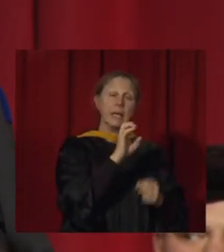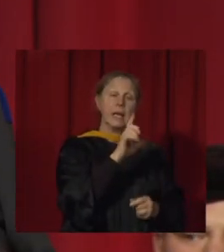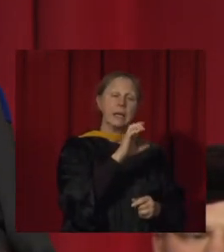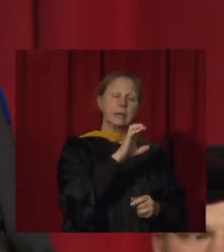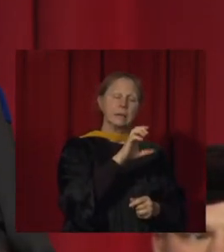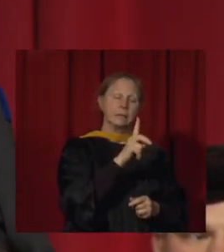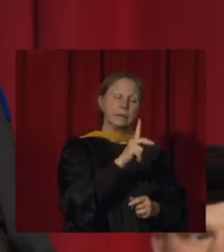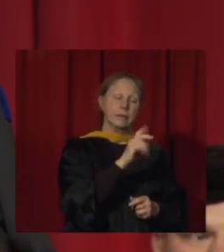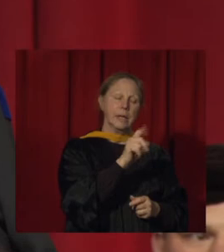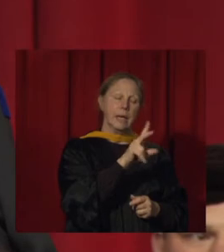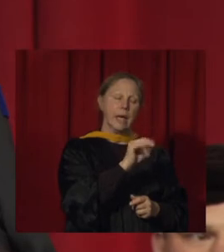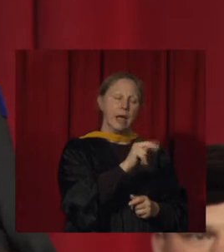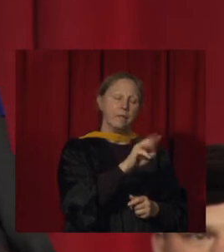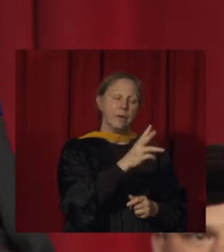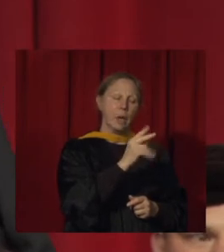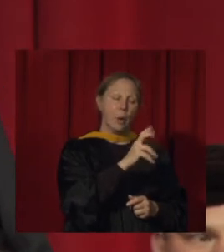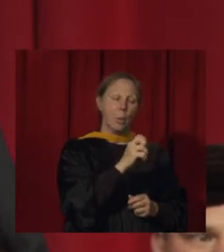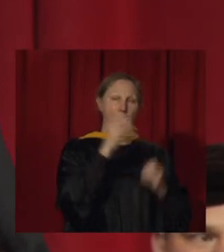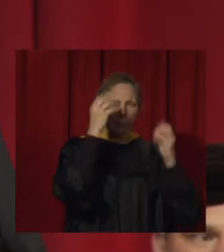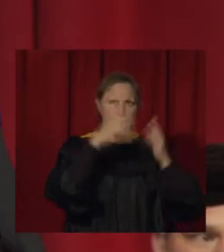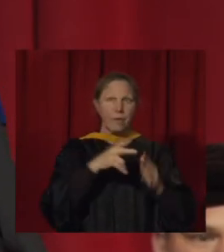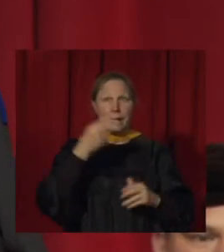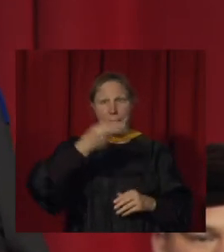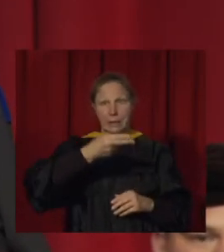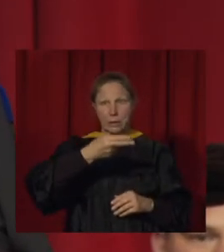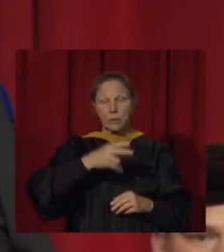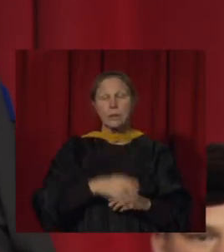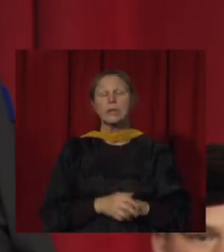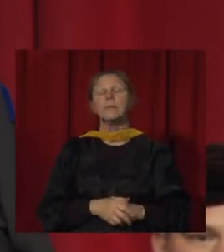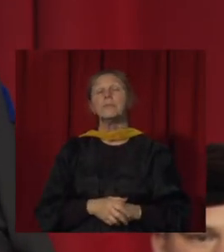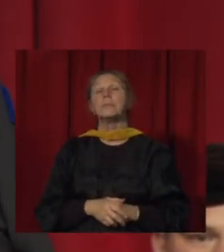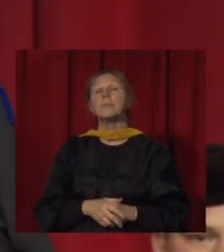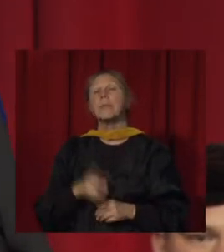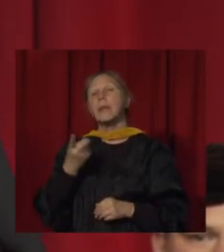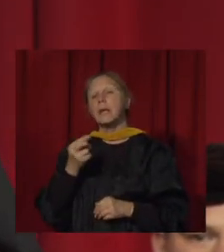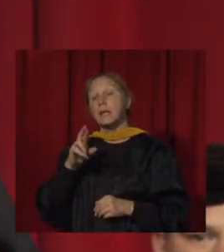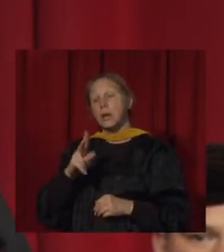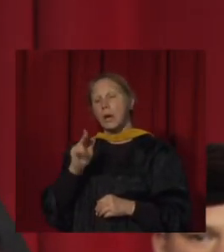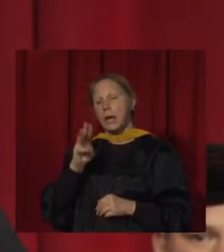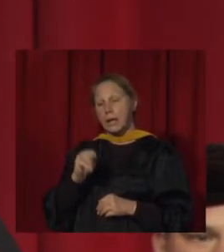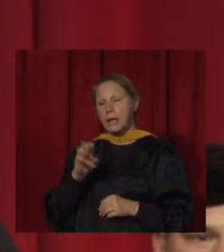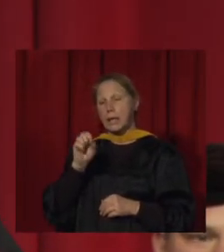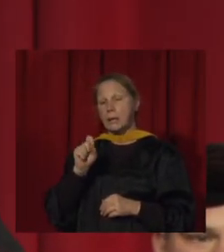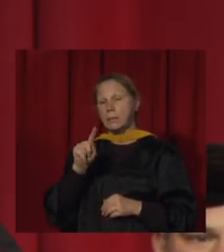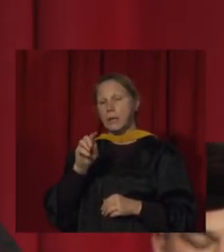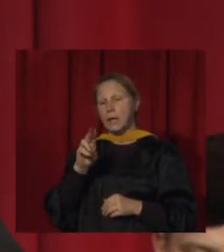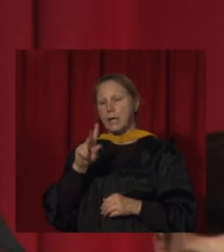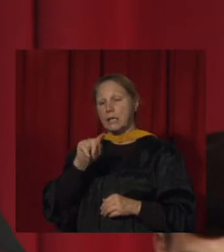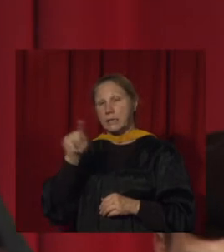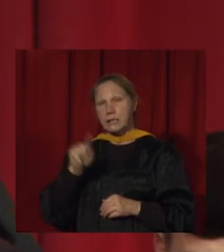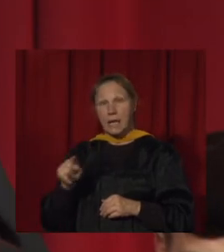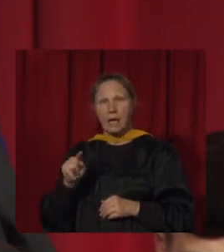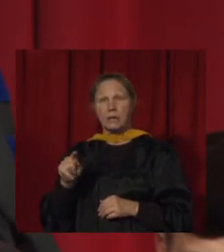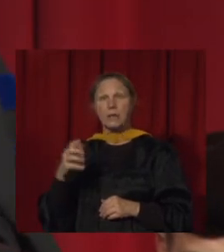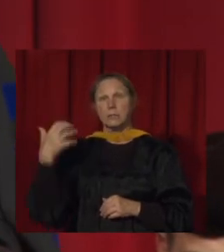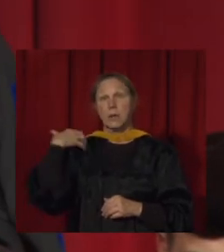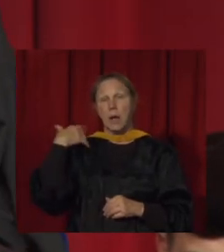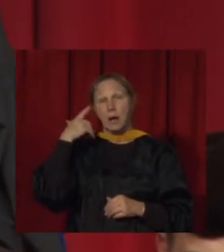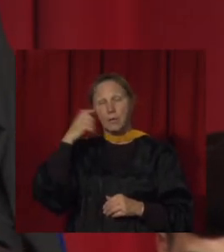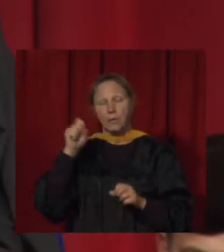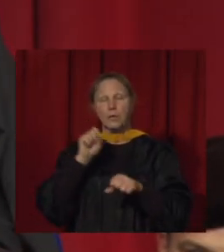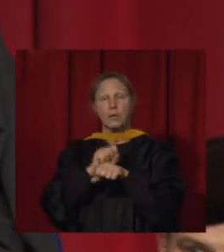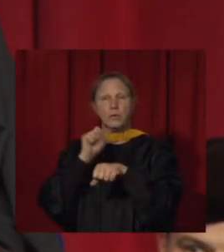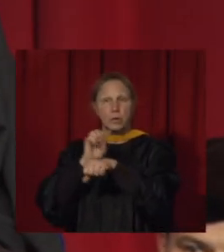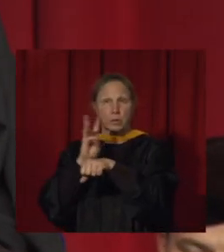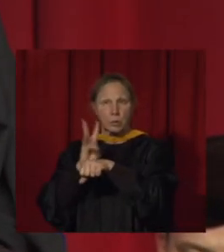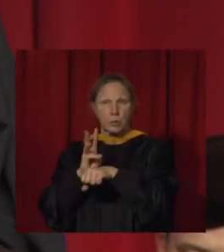White, Professor, Department of History. Dr. Kim Stouse, Chair, School of Social